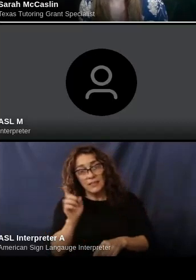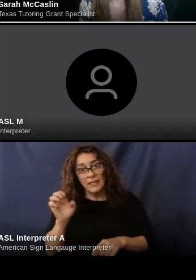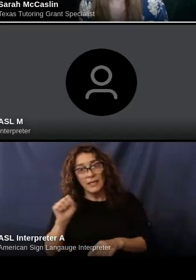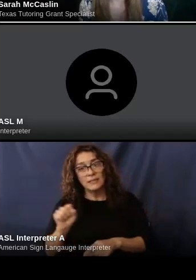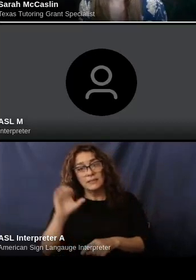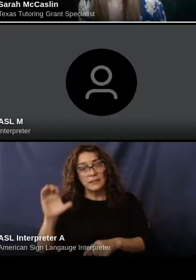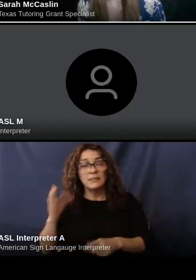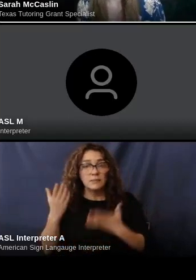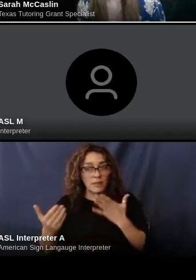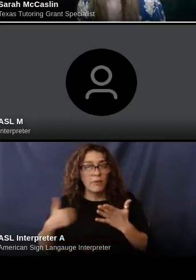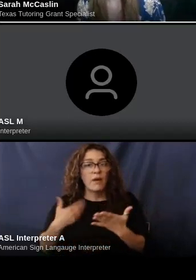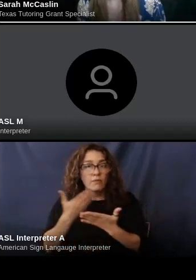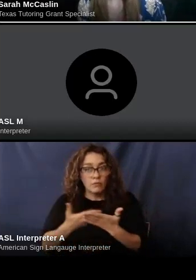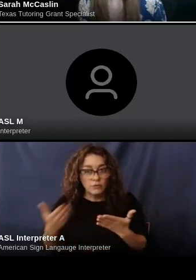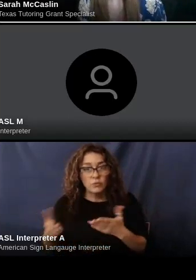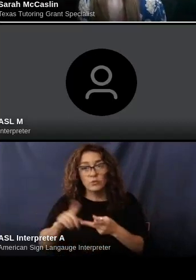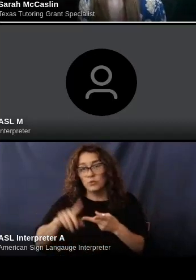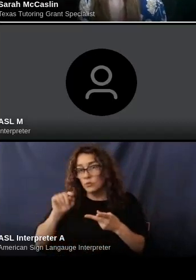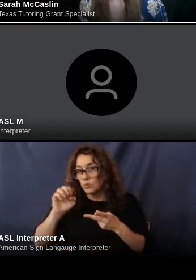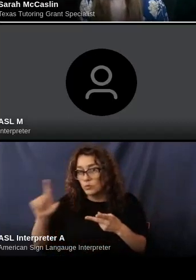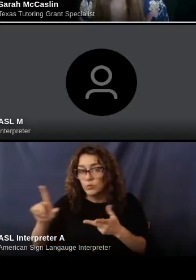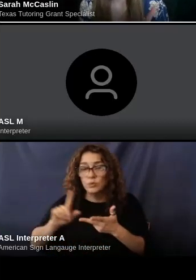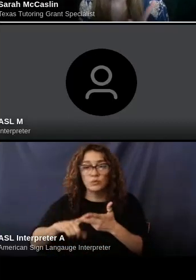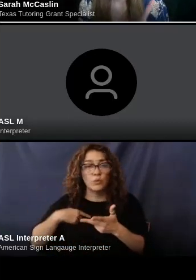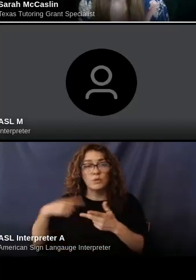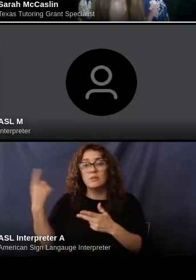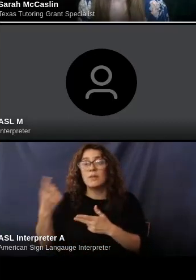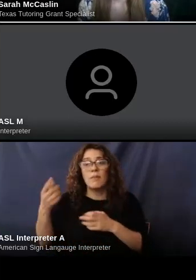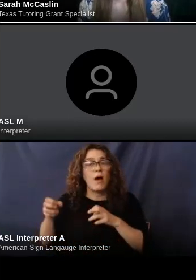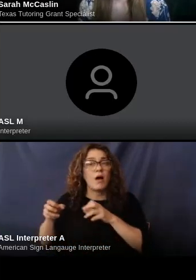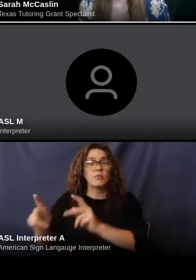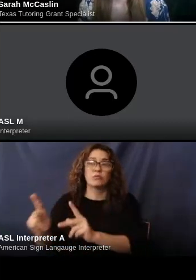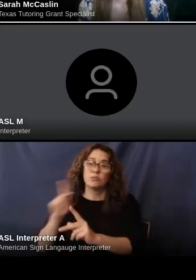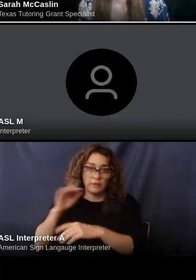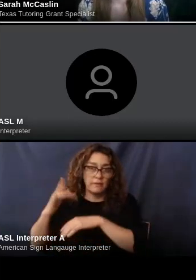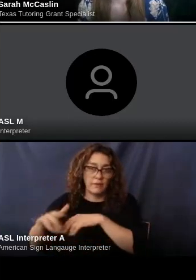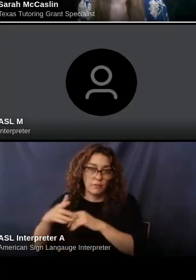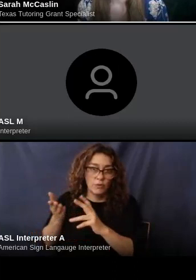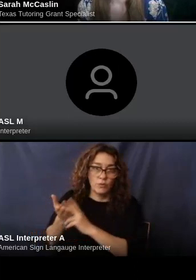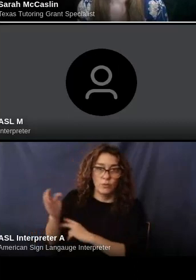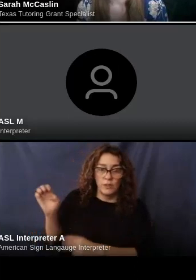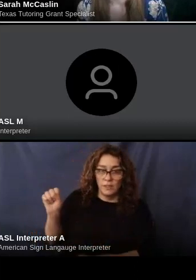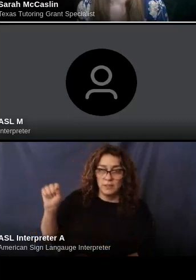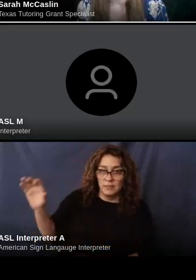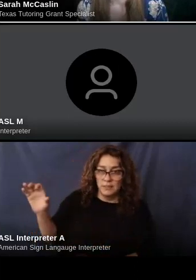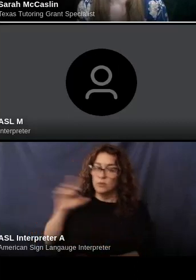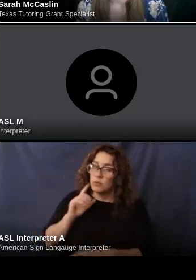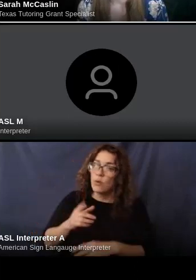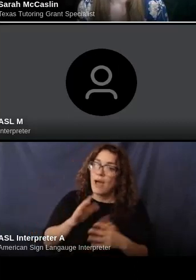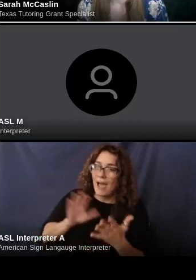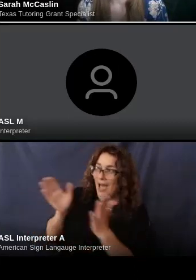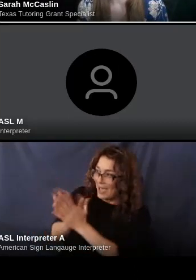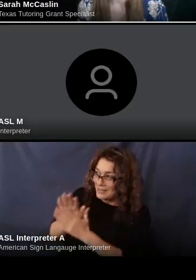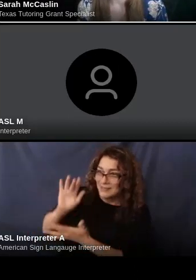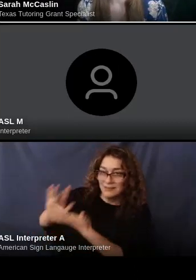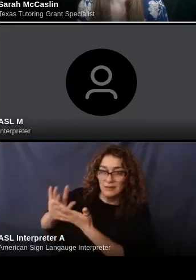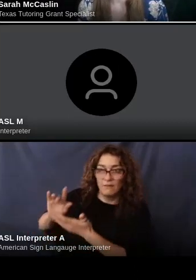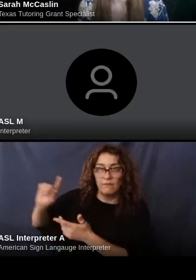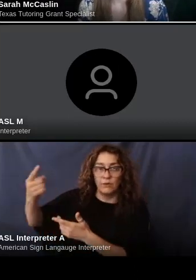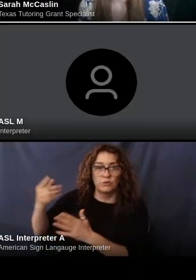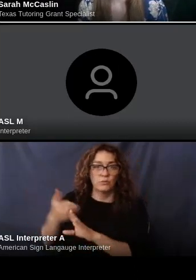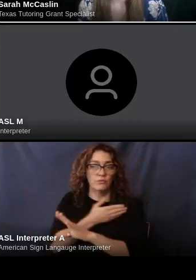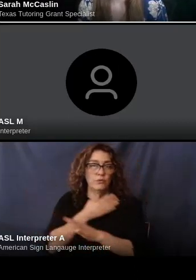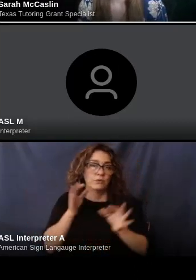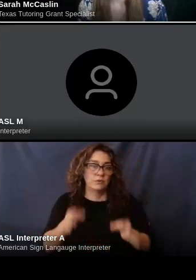or an opportunity already available. And so when we're talking about the ESC objective of helping you guys